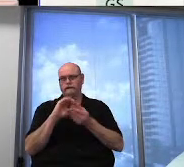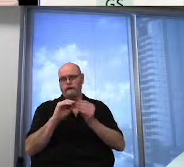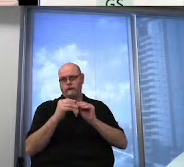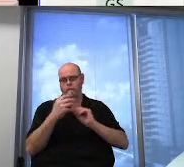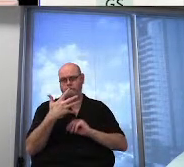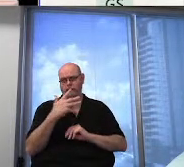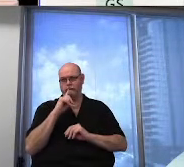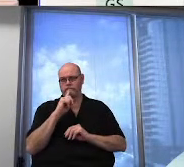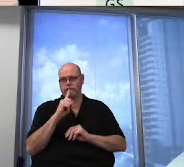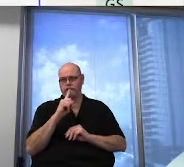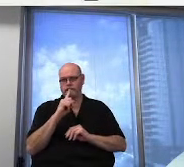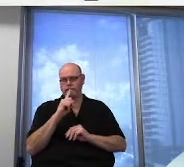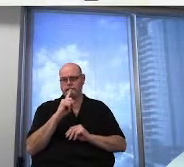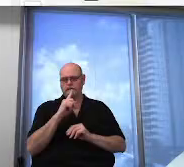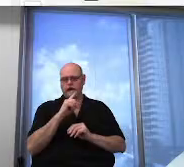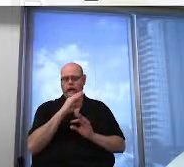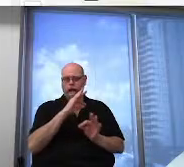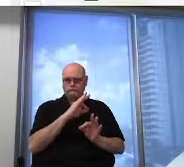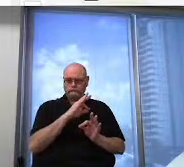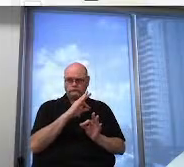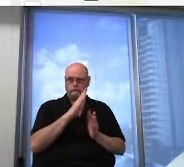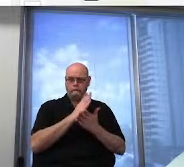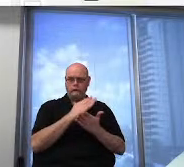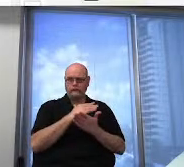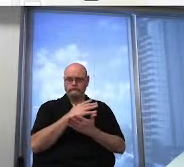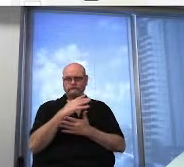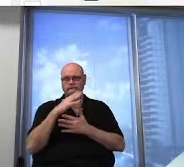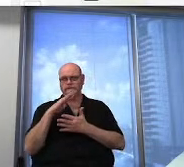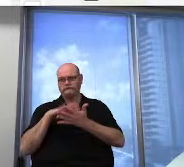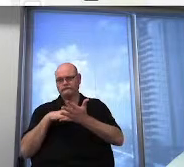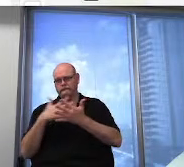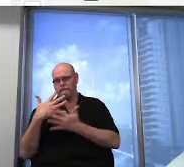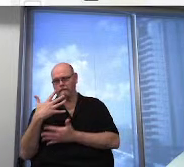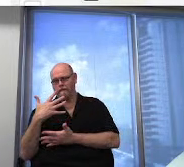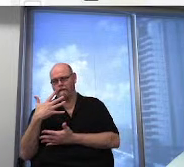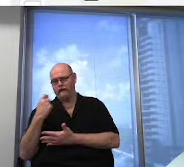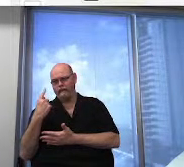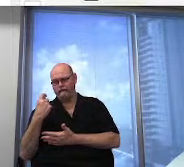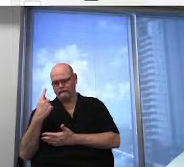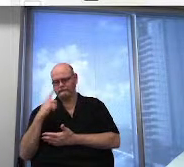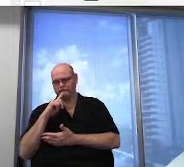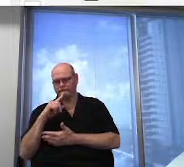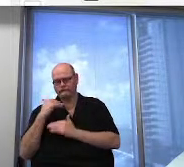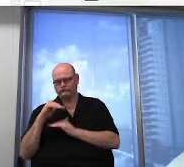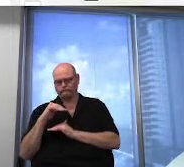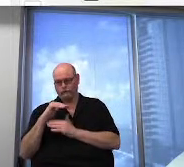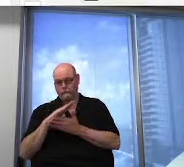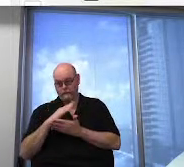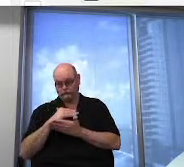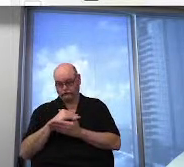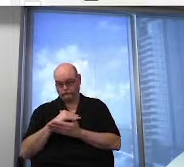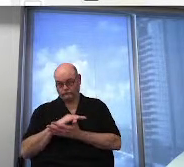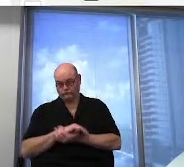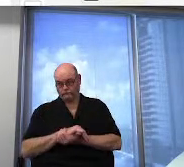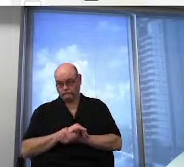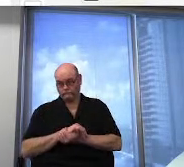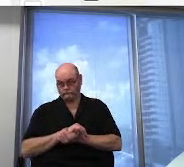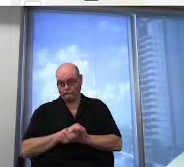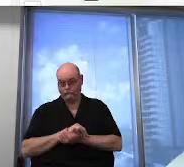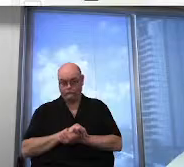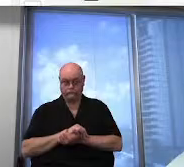Table 5 is the optimal budget, and table 11 is the constrained budget. Look.